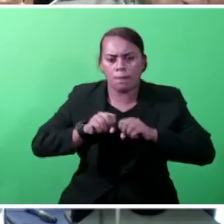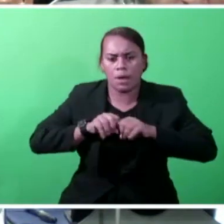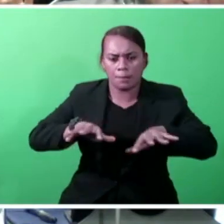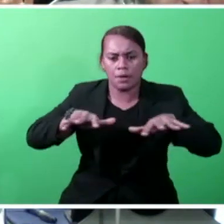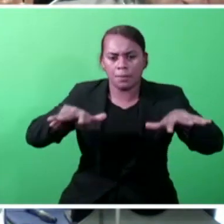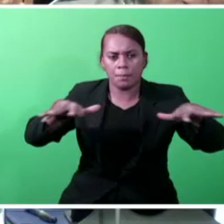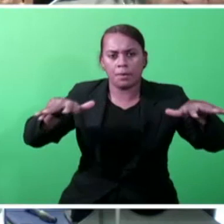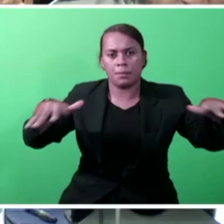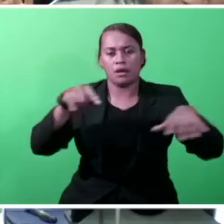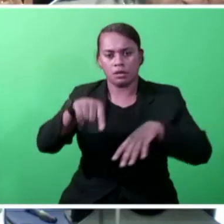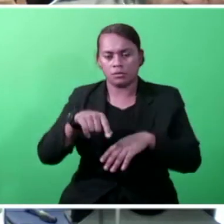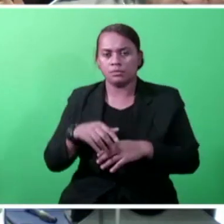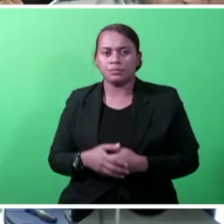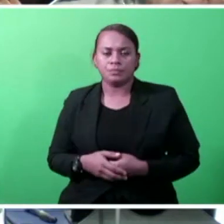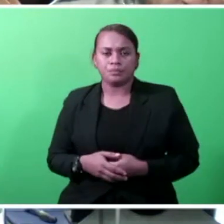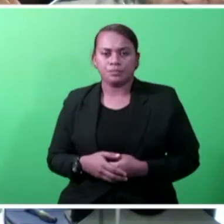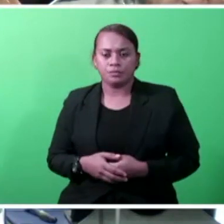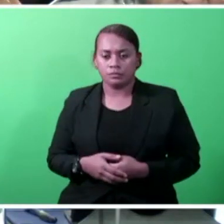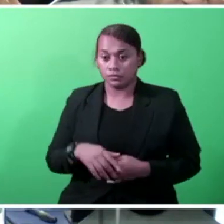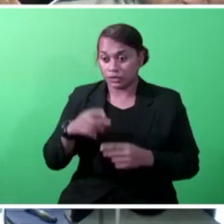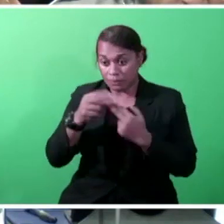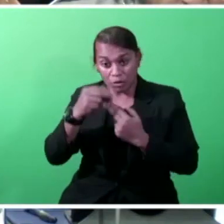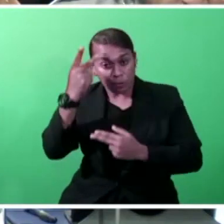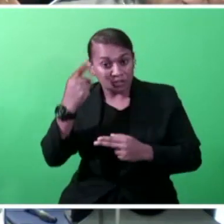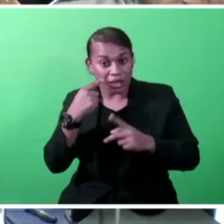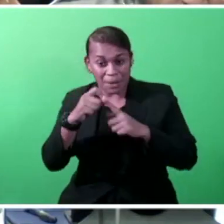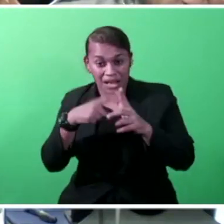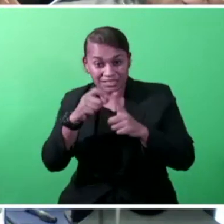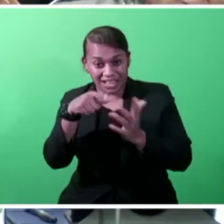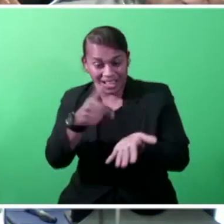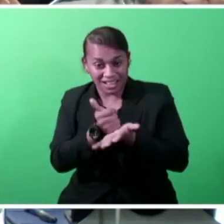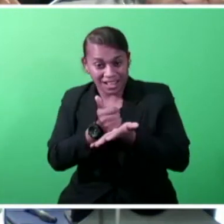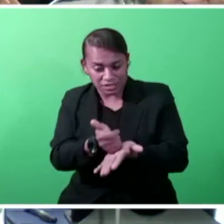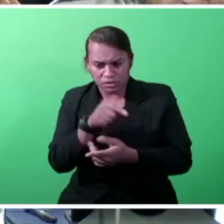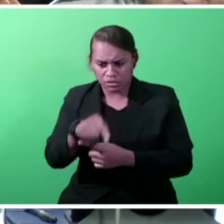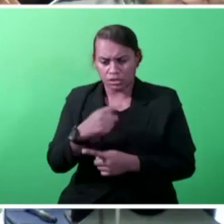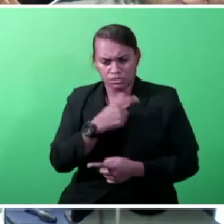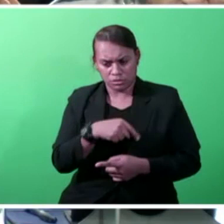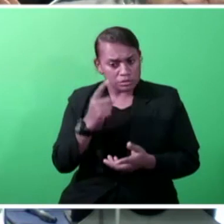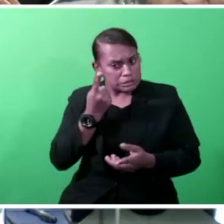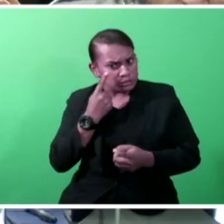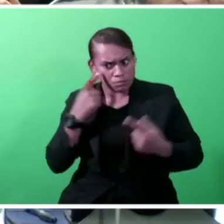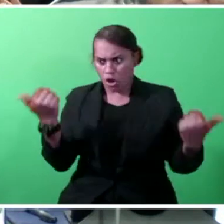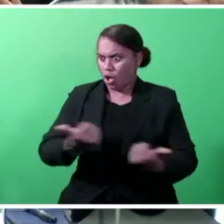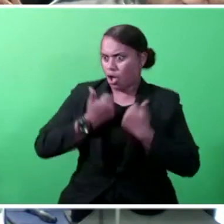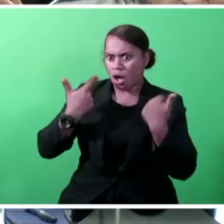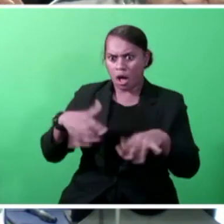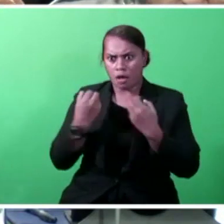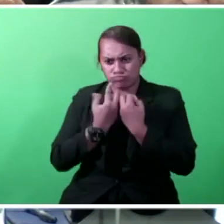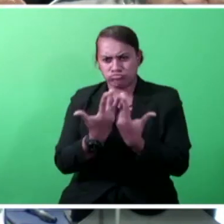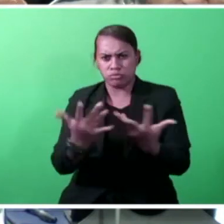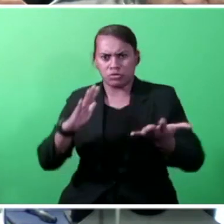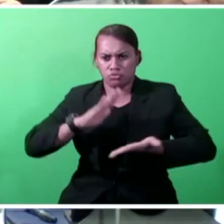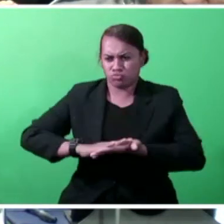the PAP is concerned, Mr. Speaker, sir, you see a significant increase in the registration of children, which is a fantastic